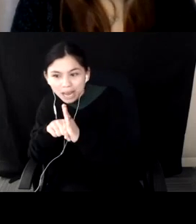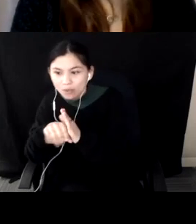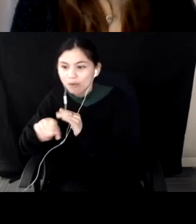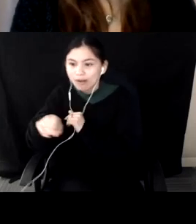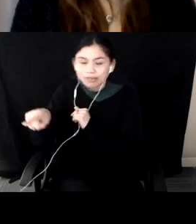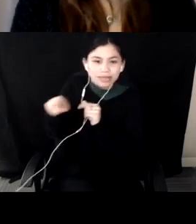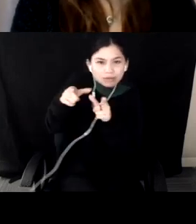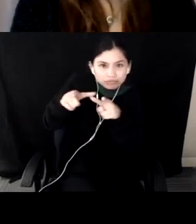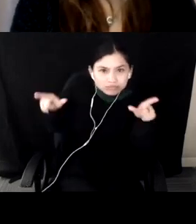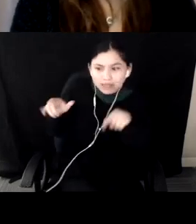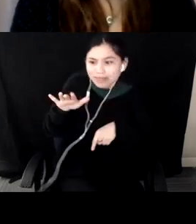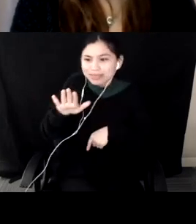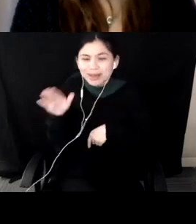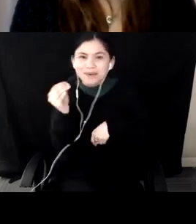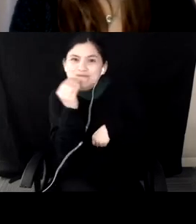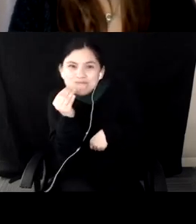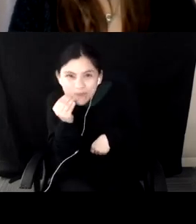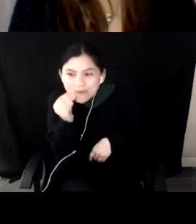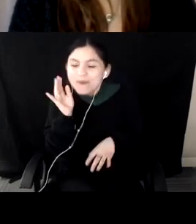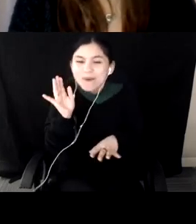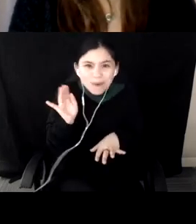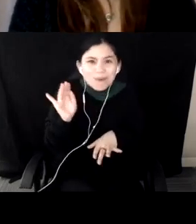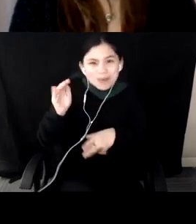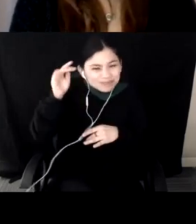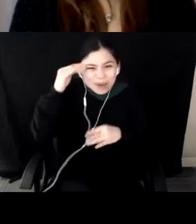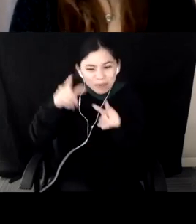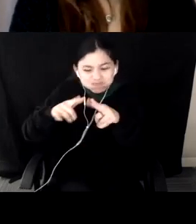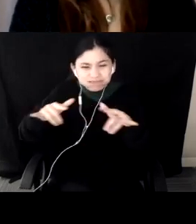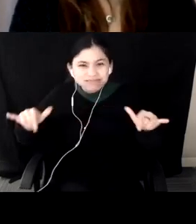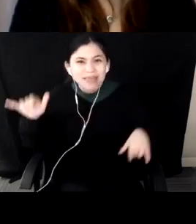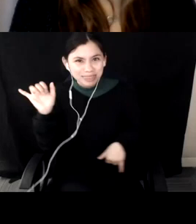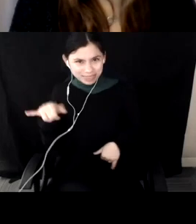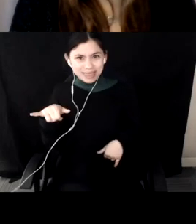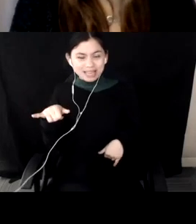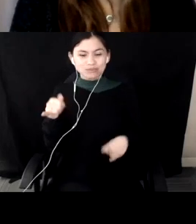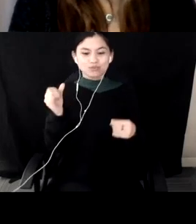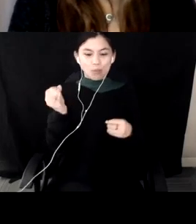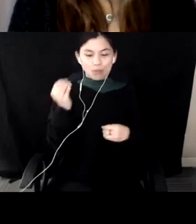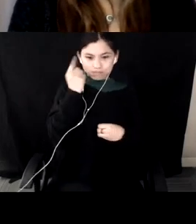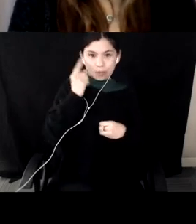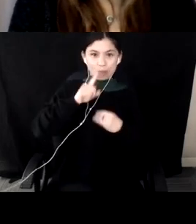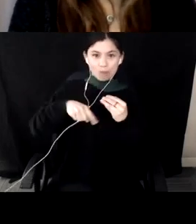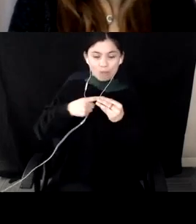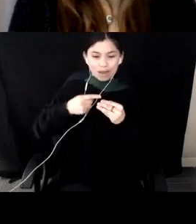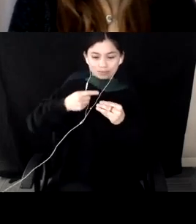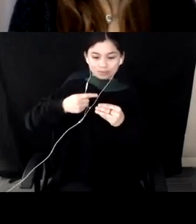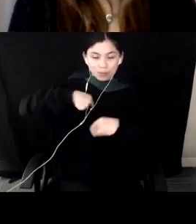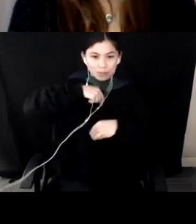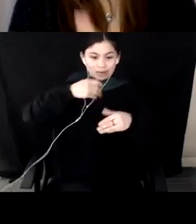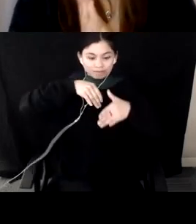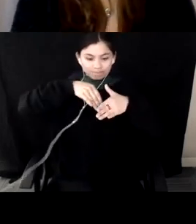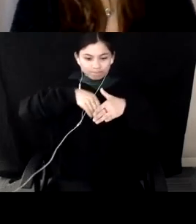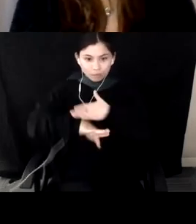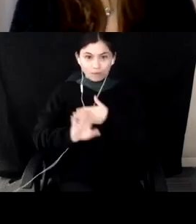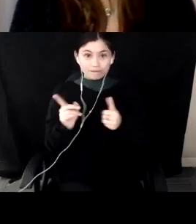our rich food. That's amazing. So when we had our first daughter, we agreed with my